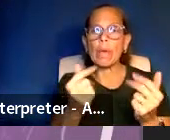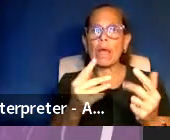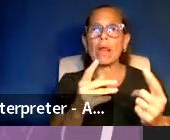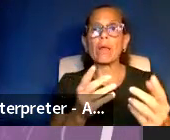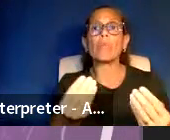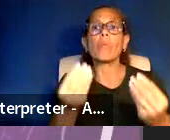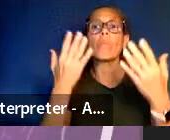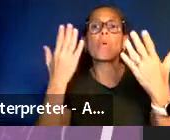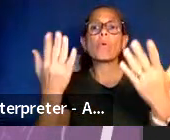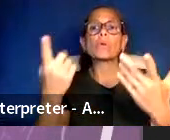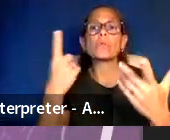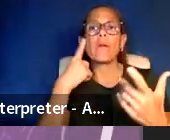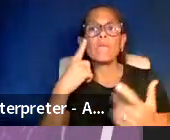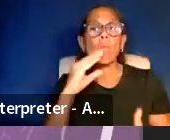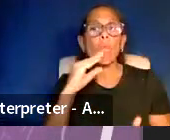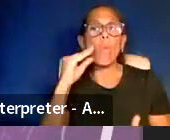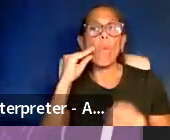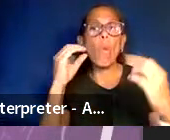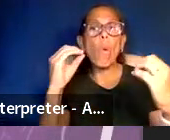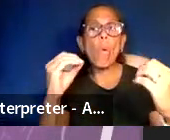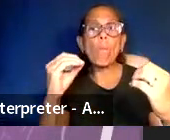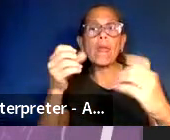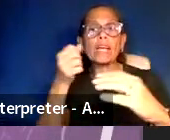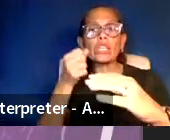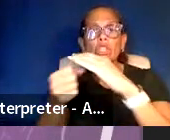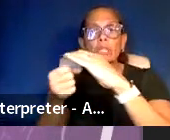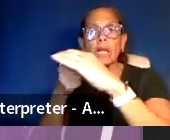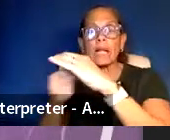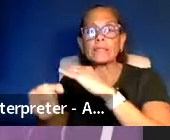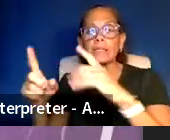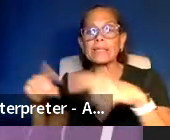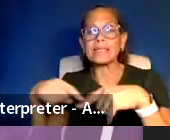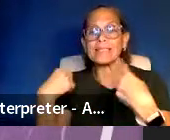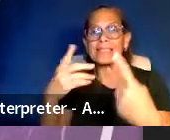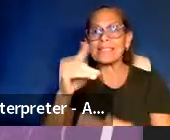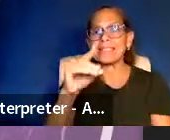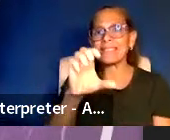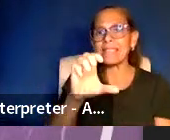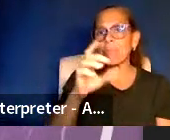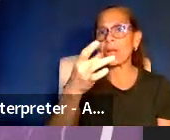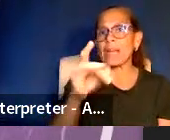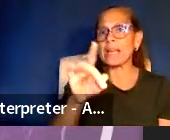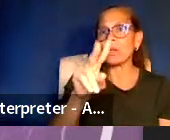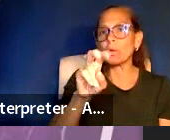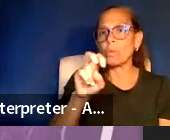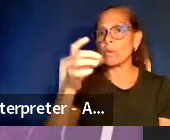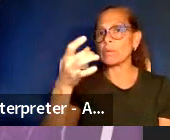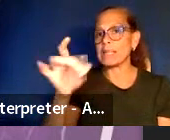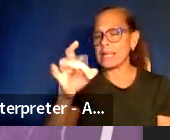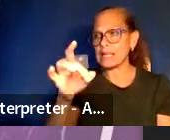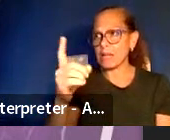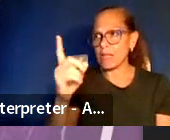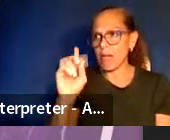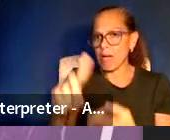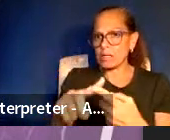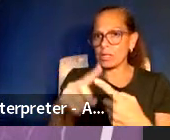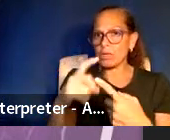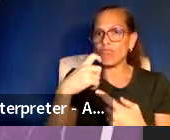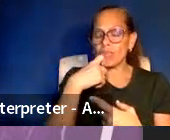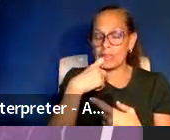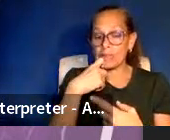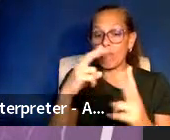proposals for homeless shelters since December 18th of 2018 up until just recently. So we are very